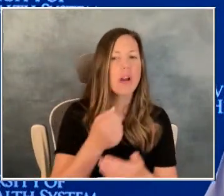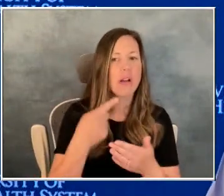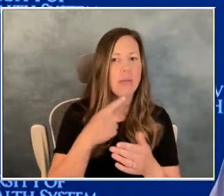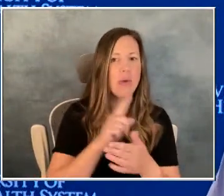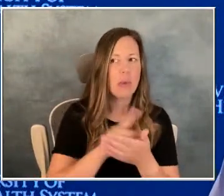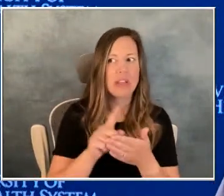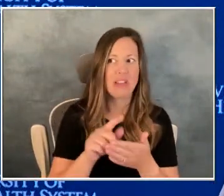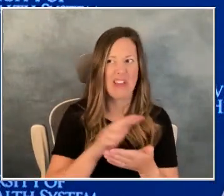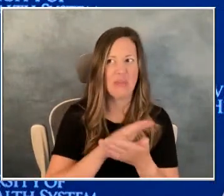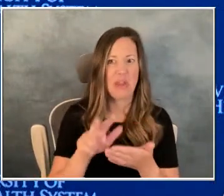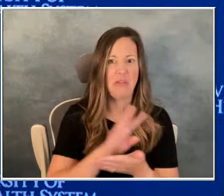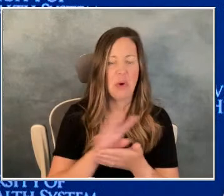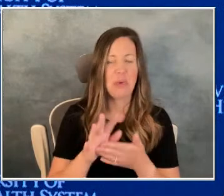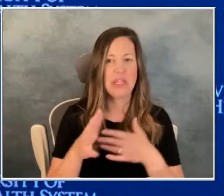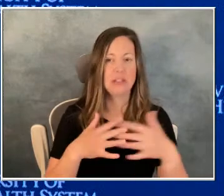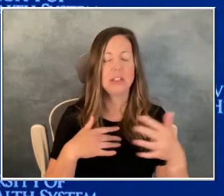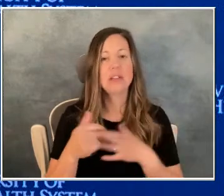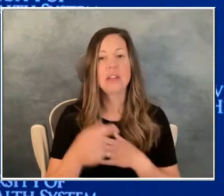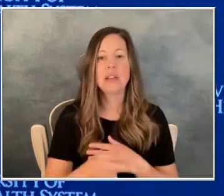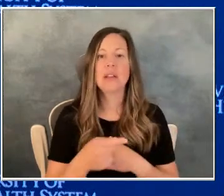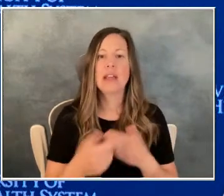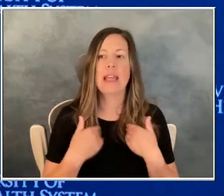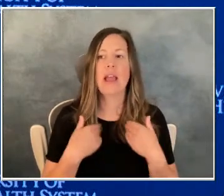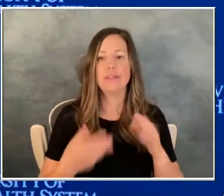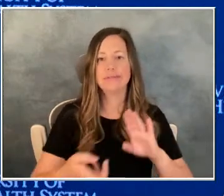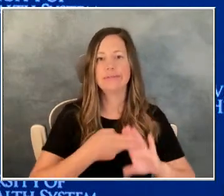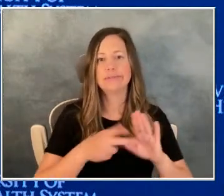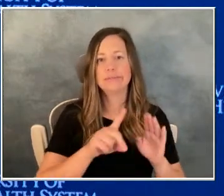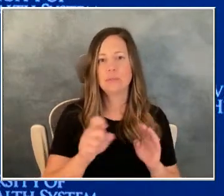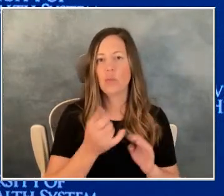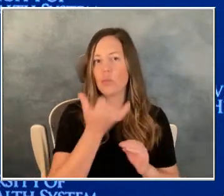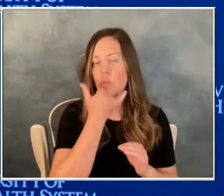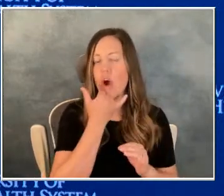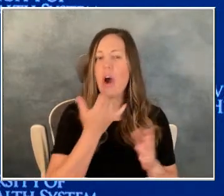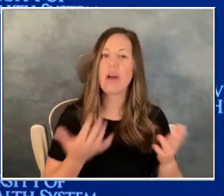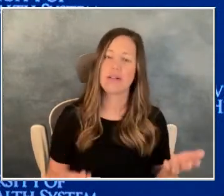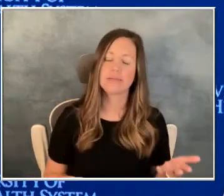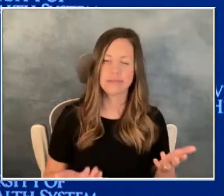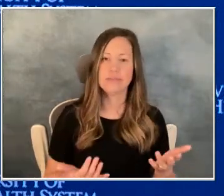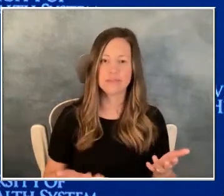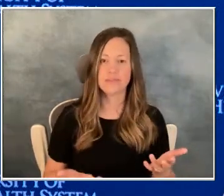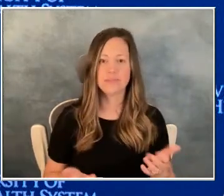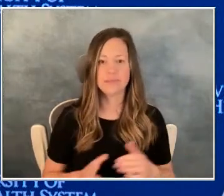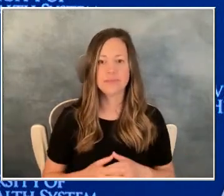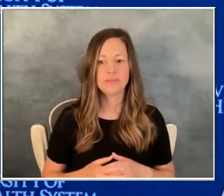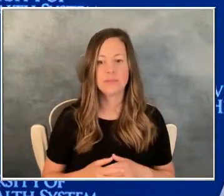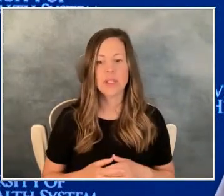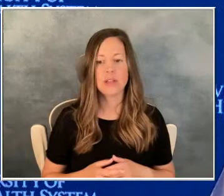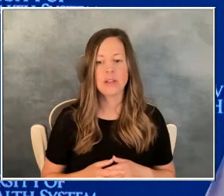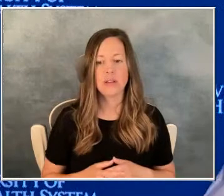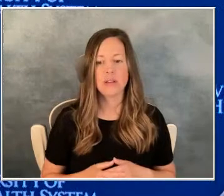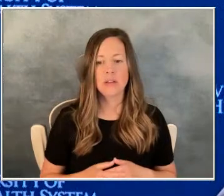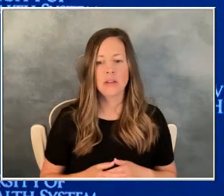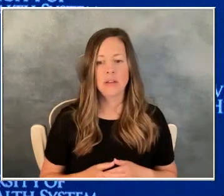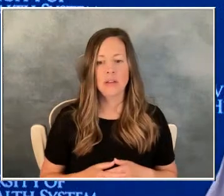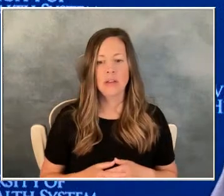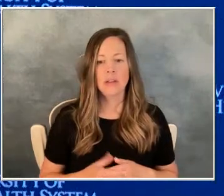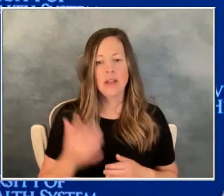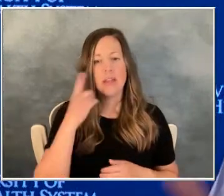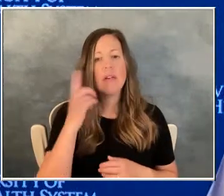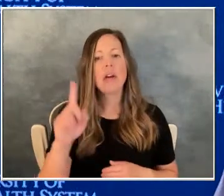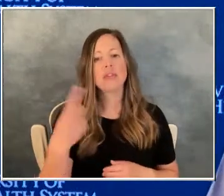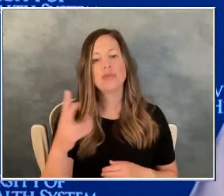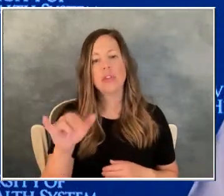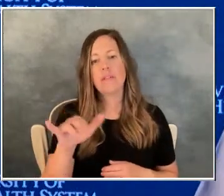weeks, I believe. He did have a misdiagnosis of just a viral infection. That's a kind of a catchment